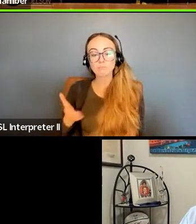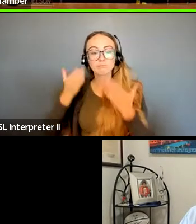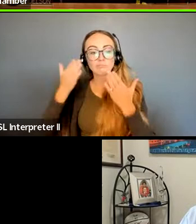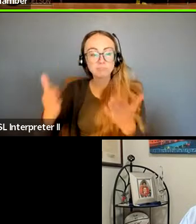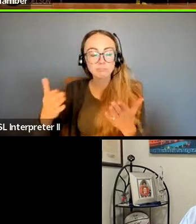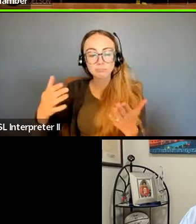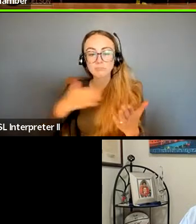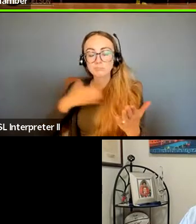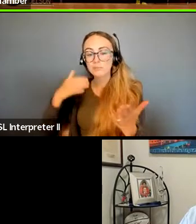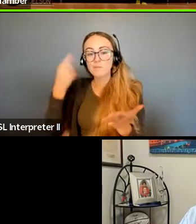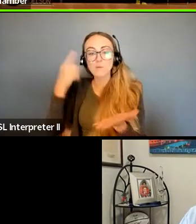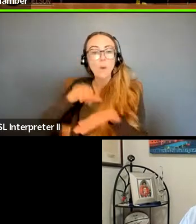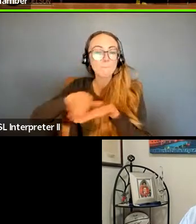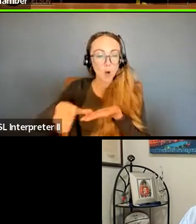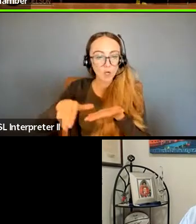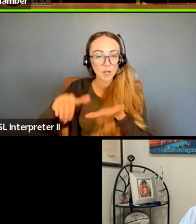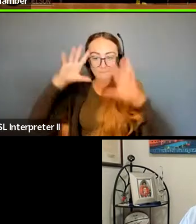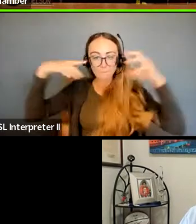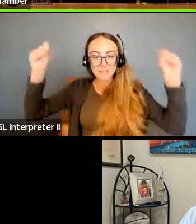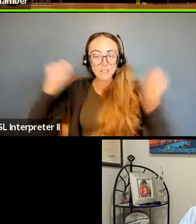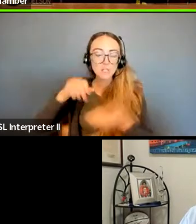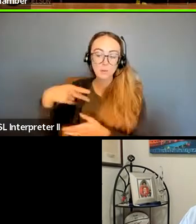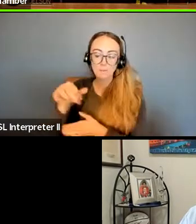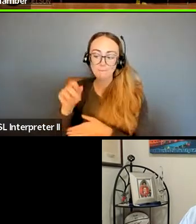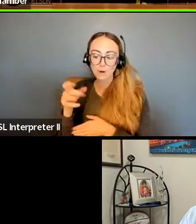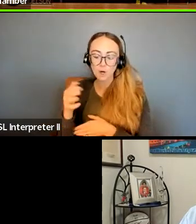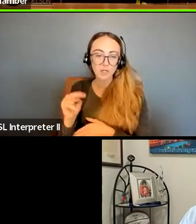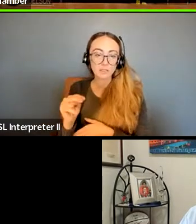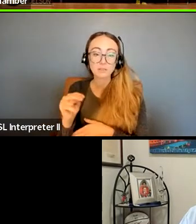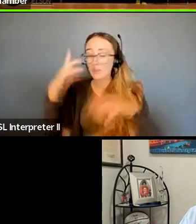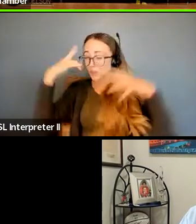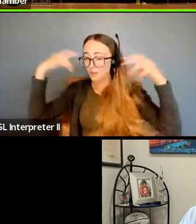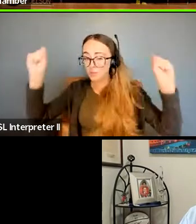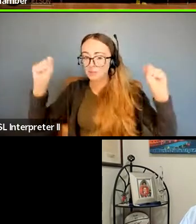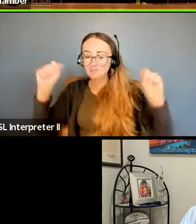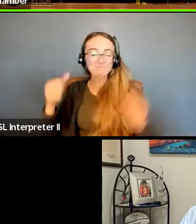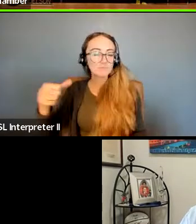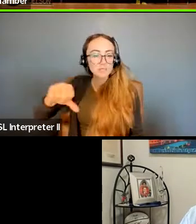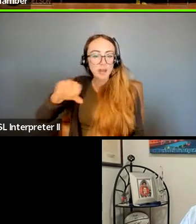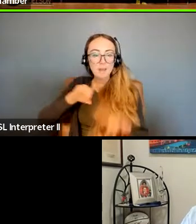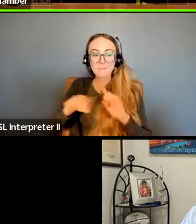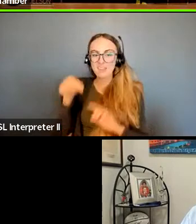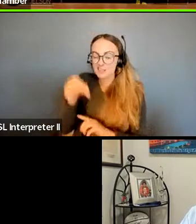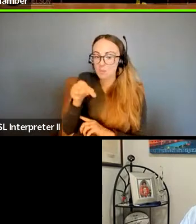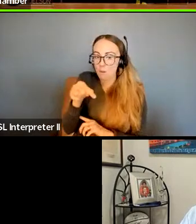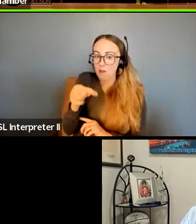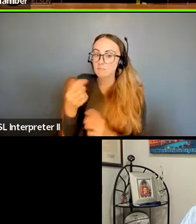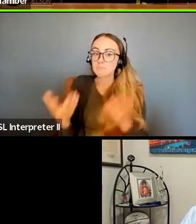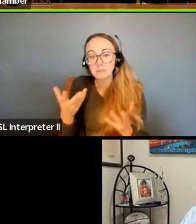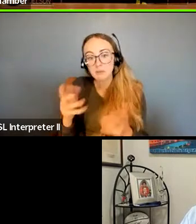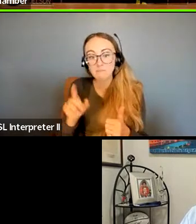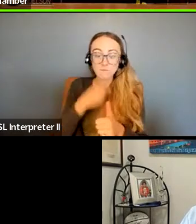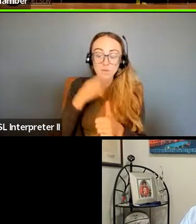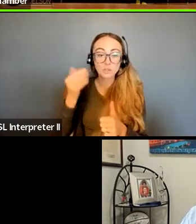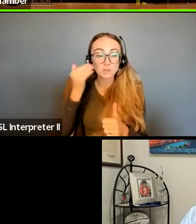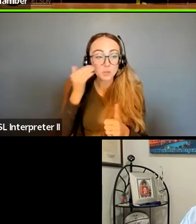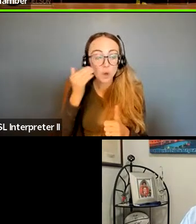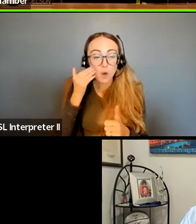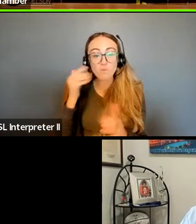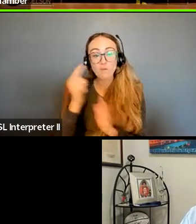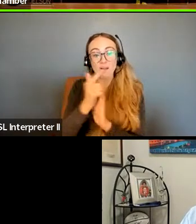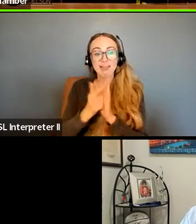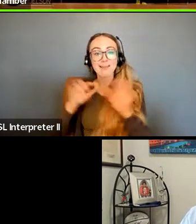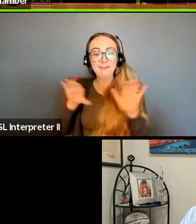for a presidential pardon. While the president denied issuing a pardon, this episode is one of, if not the first known, to take legal